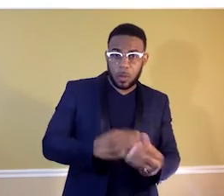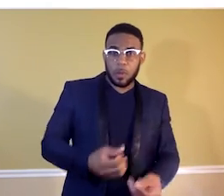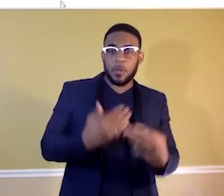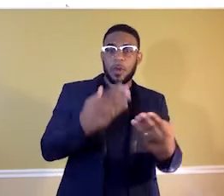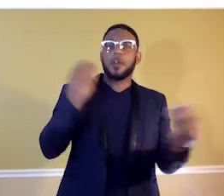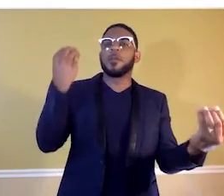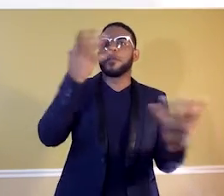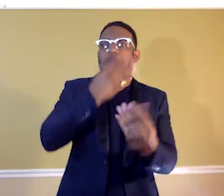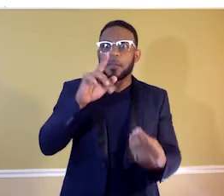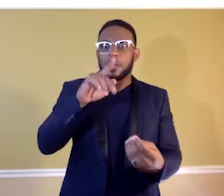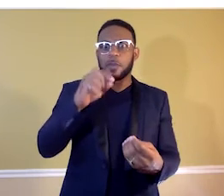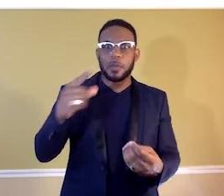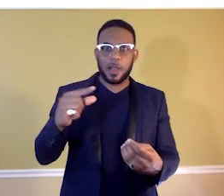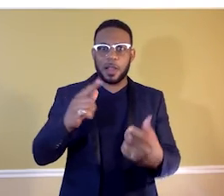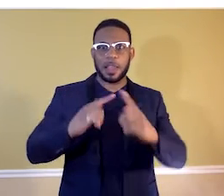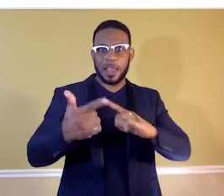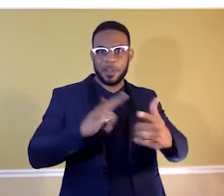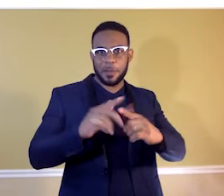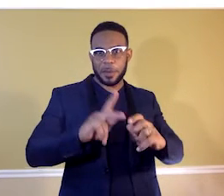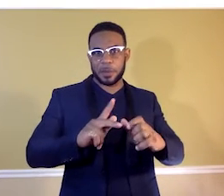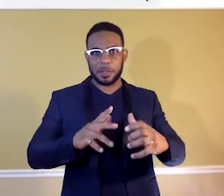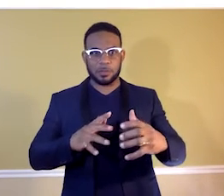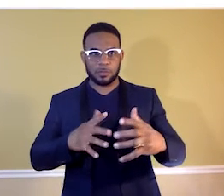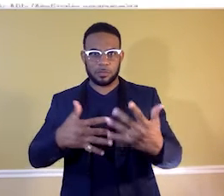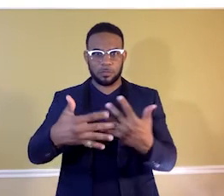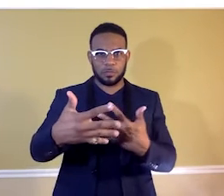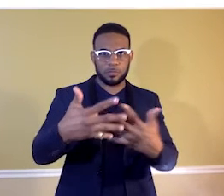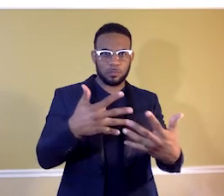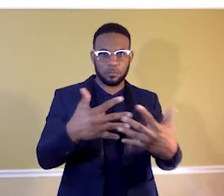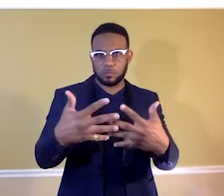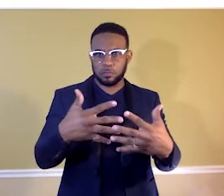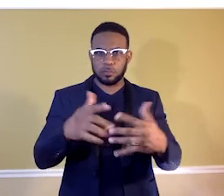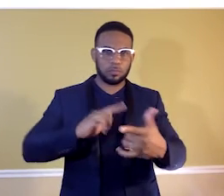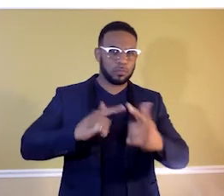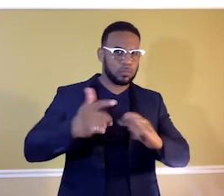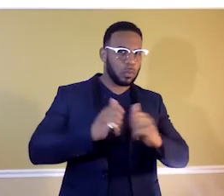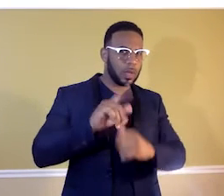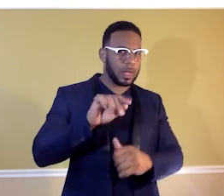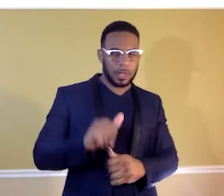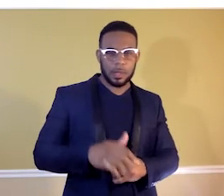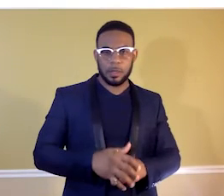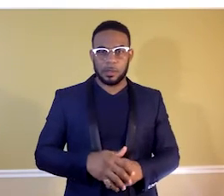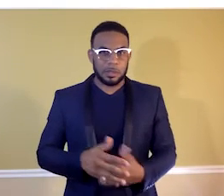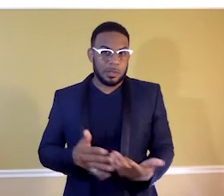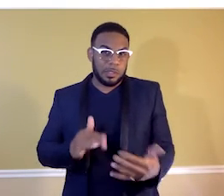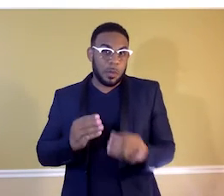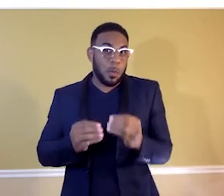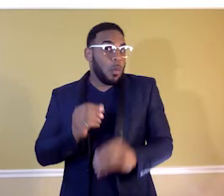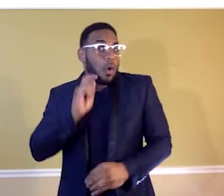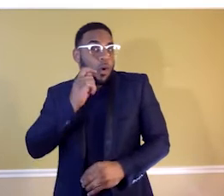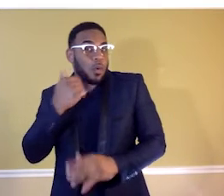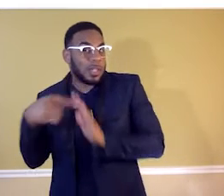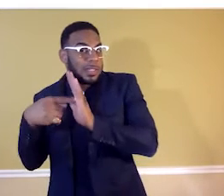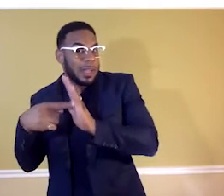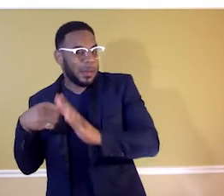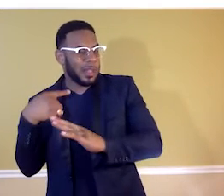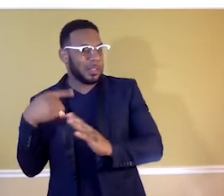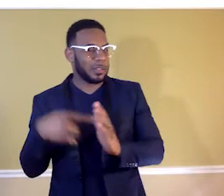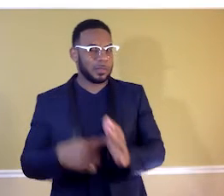beautiful blogging interface where people can like interact with data. And so some cooler examples.